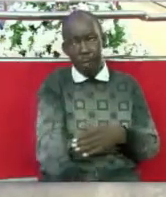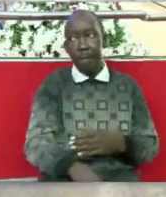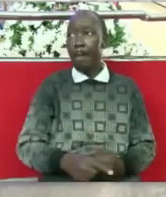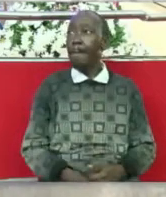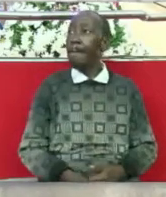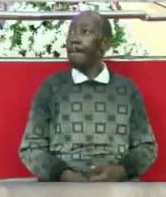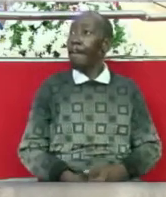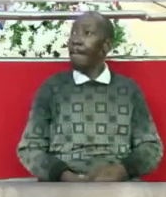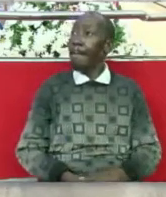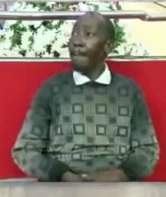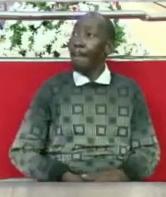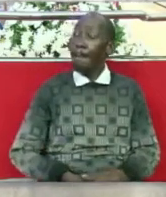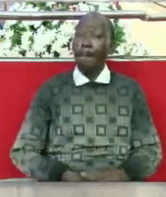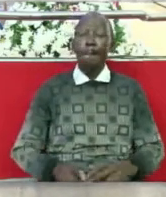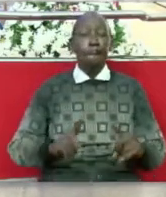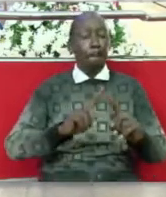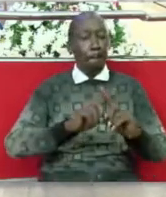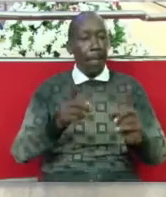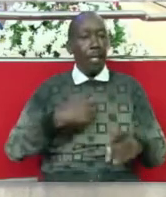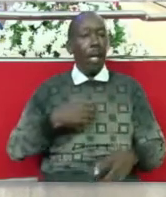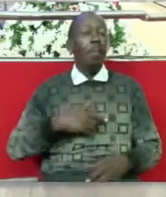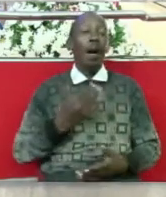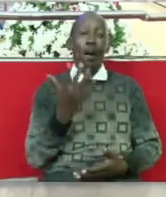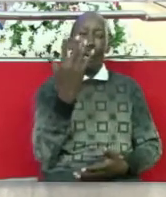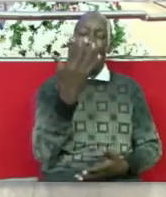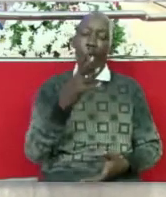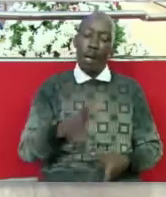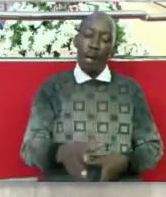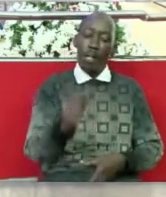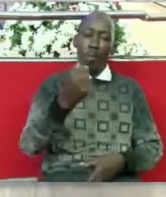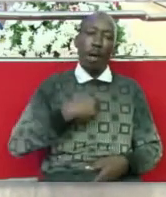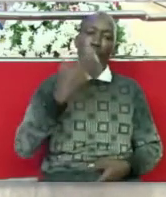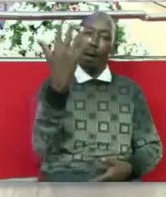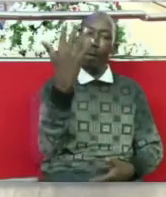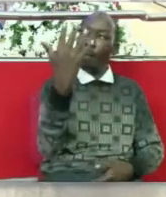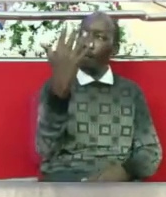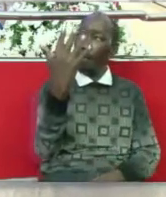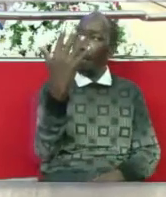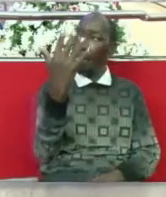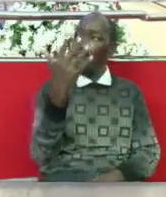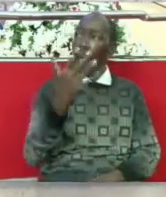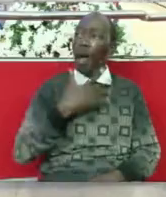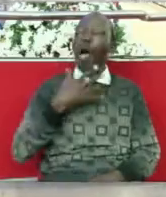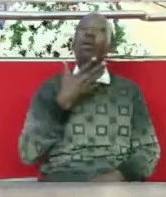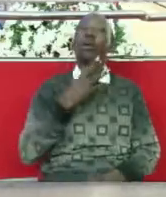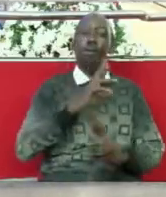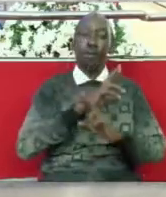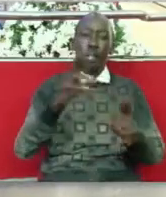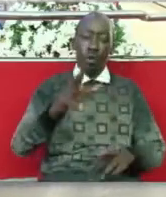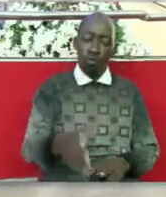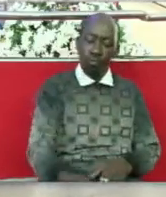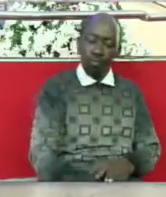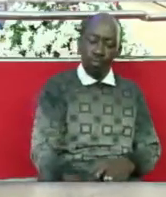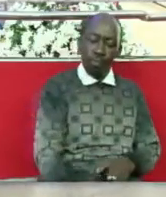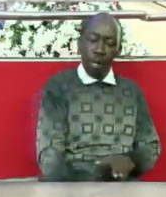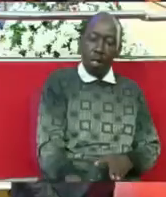But I'm releasing my hand. I'm willing to hold you up.